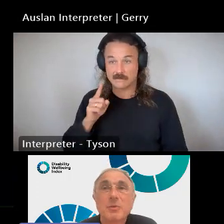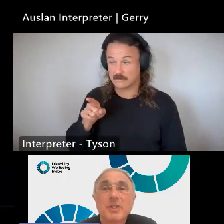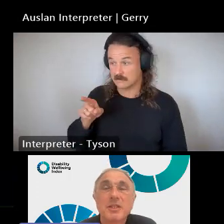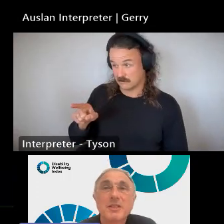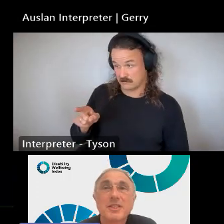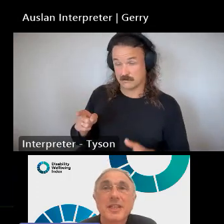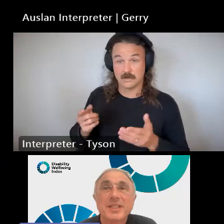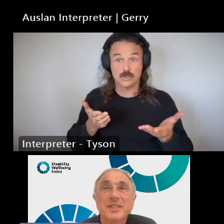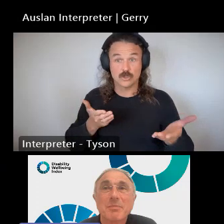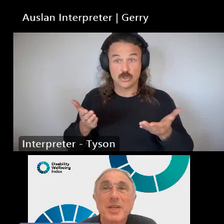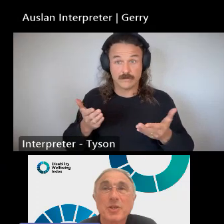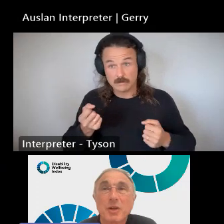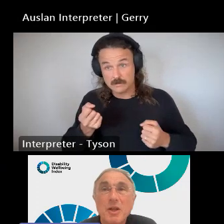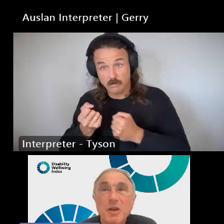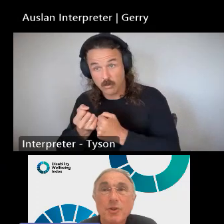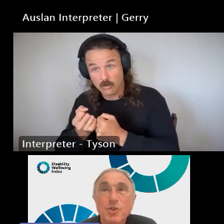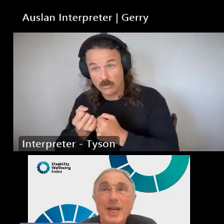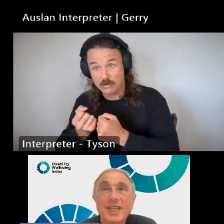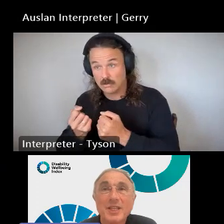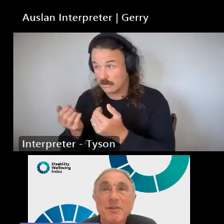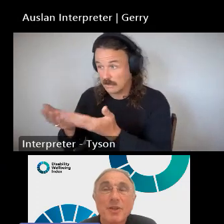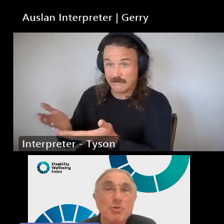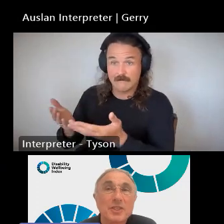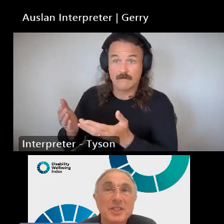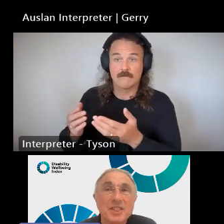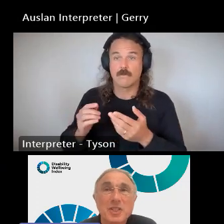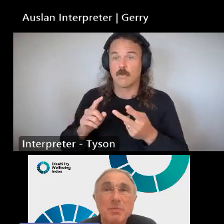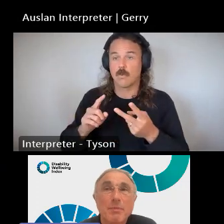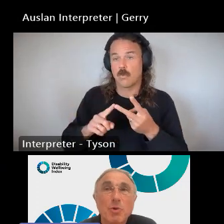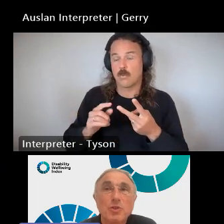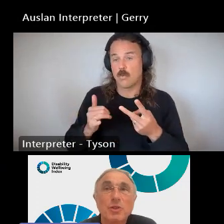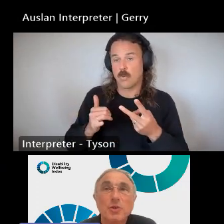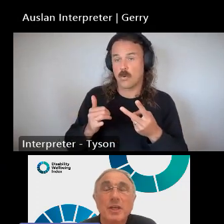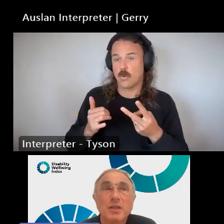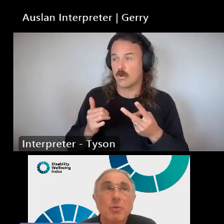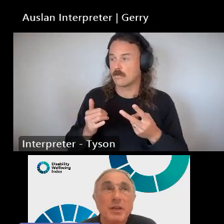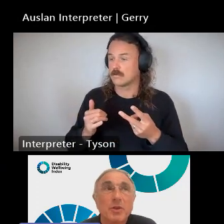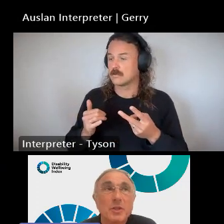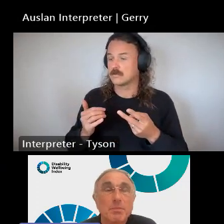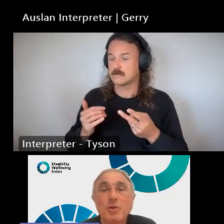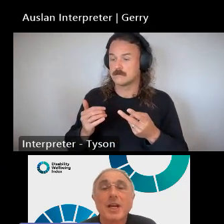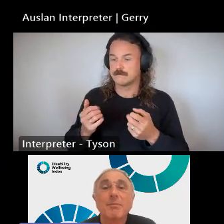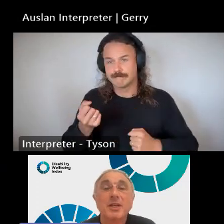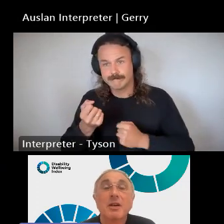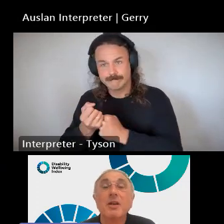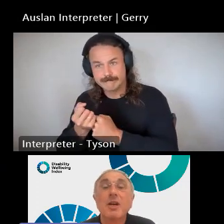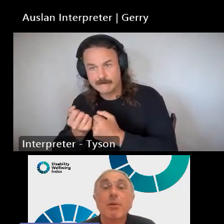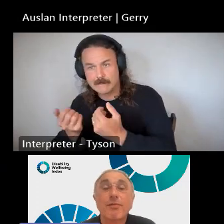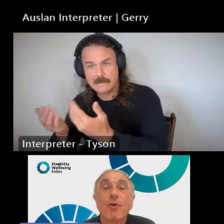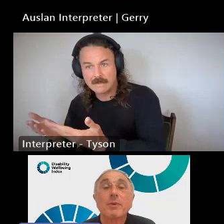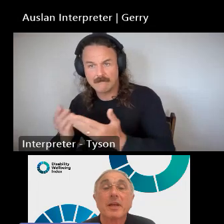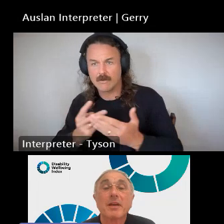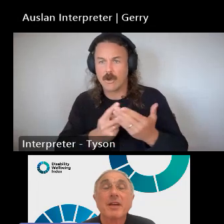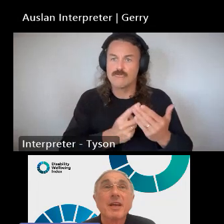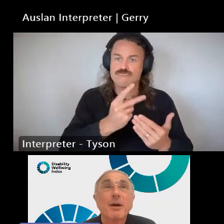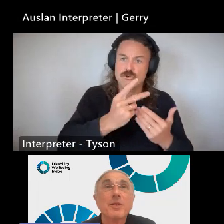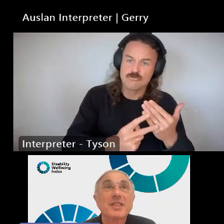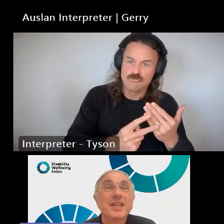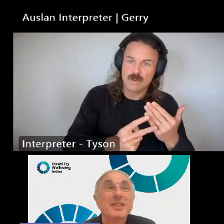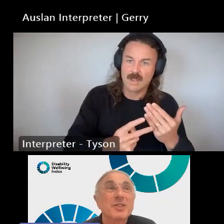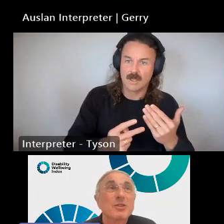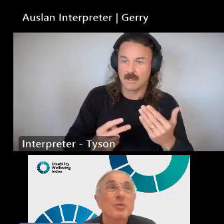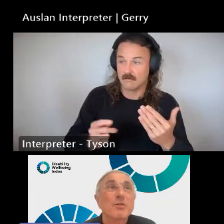In other words, we didn't design it as a measure for tracking individuals as such, but more to look at the way in which programs are performing.